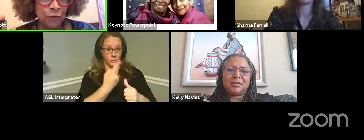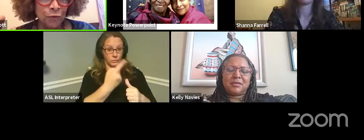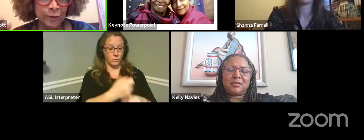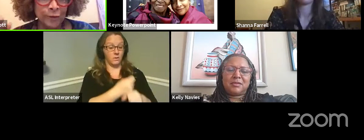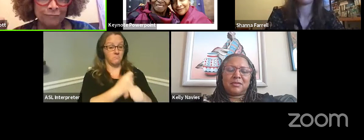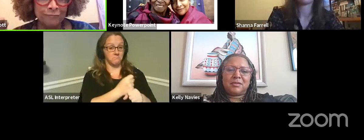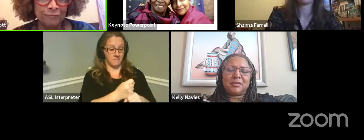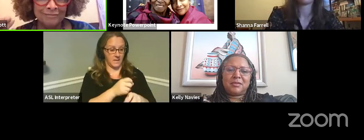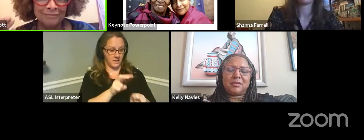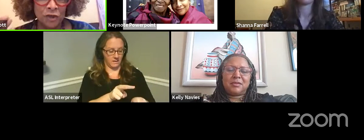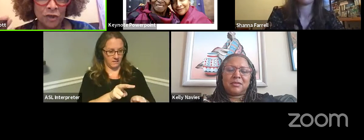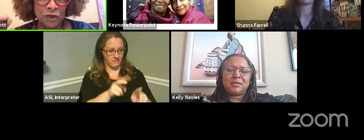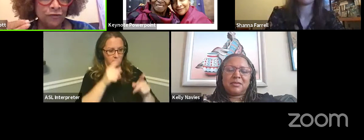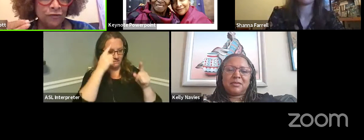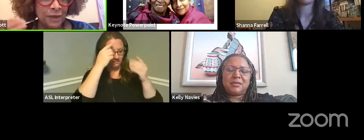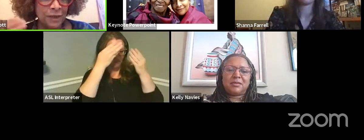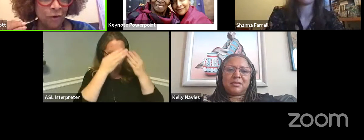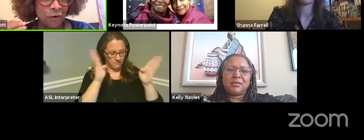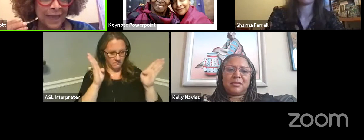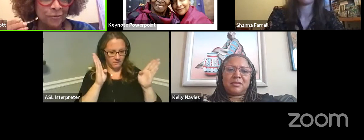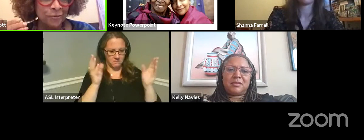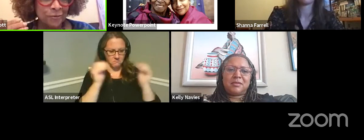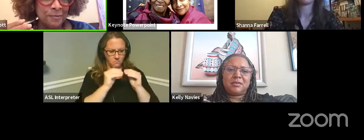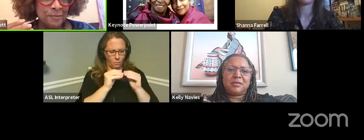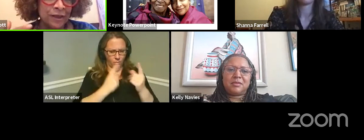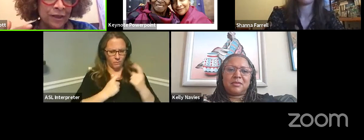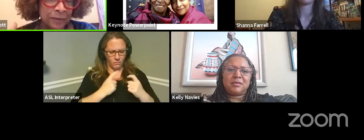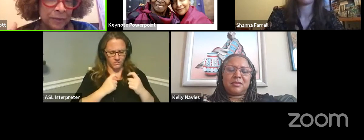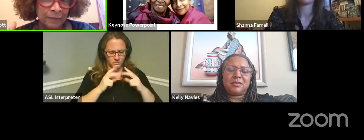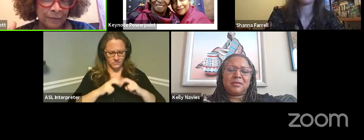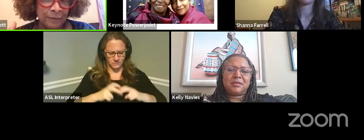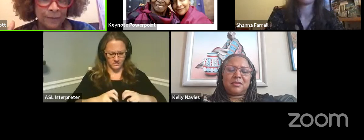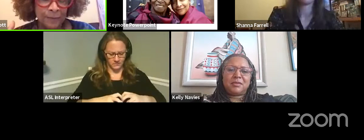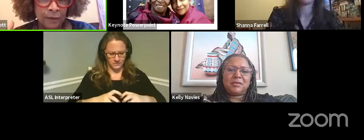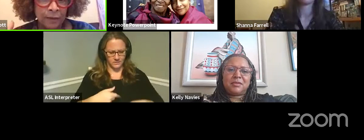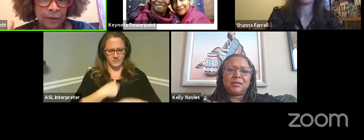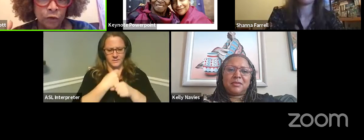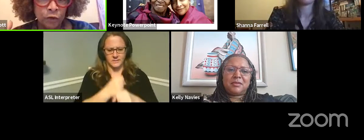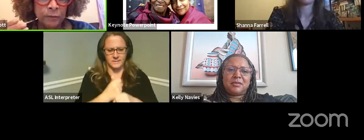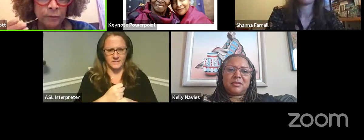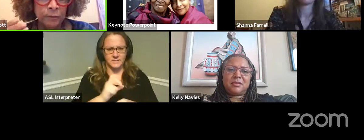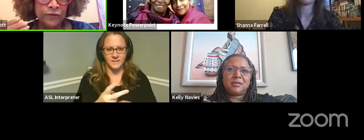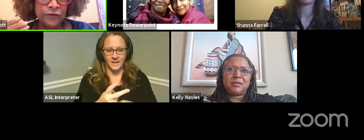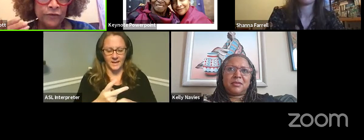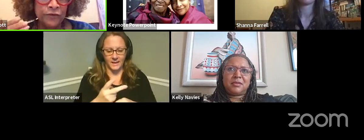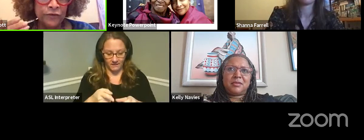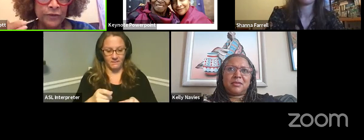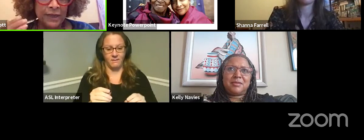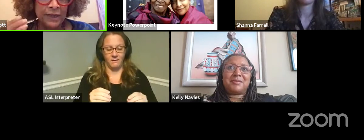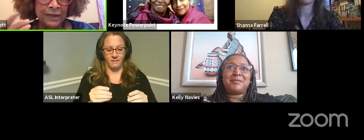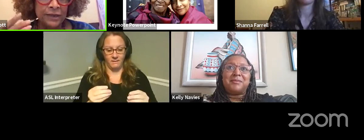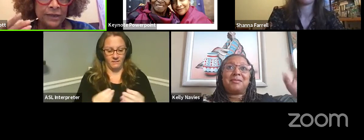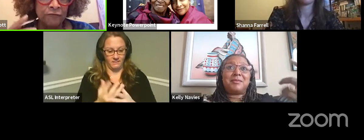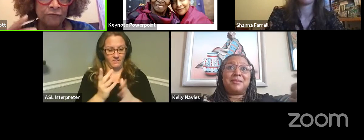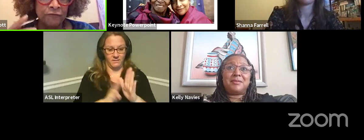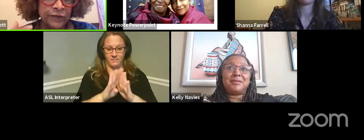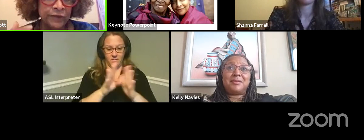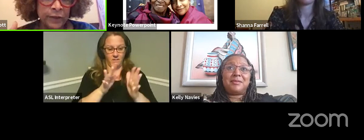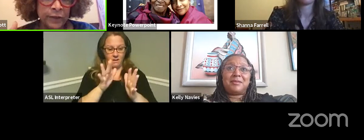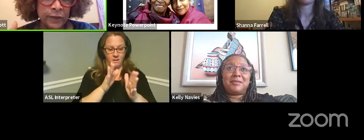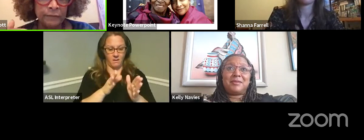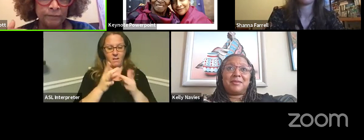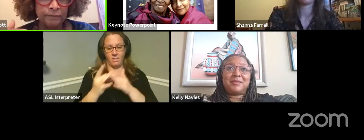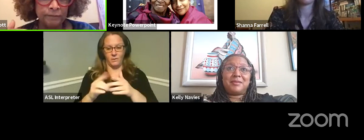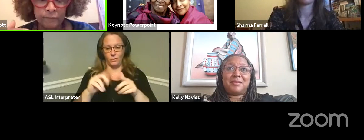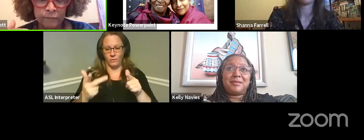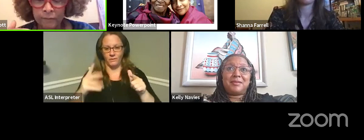and questions keep falling out. And so I make another piece. One of the pieces you didn't see in that Dafoe series